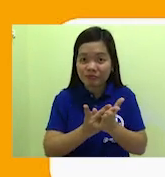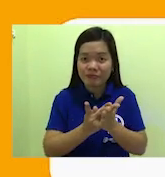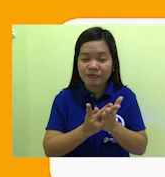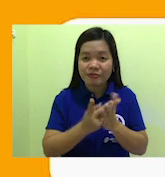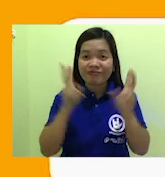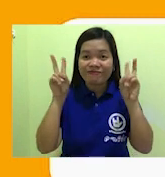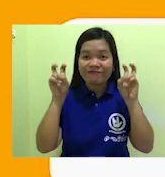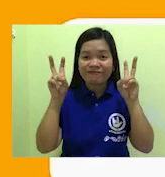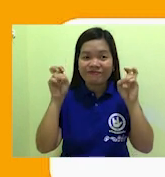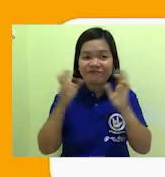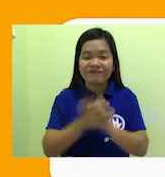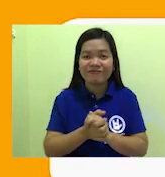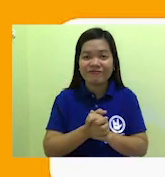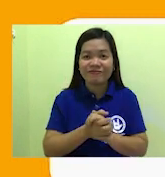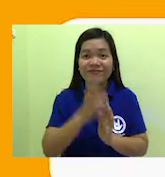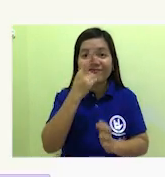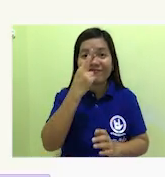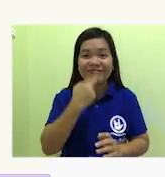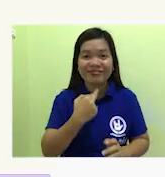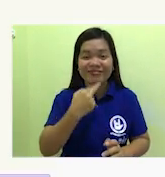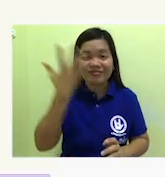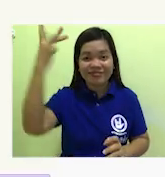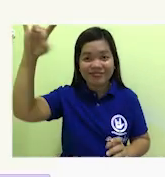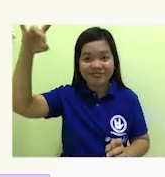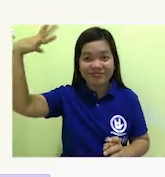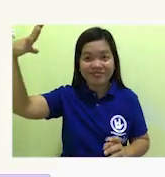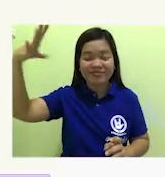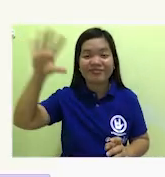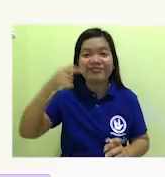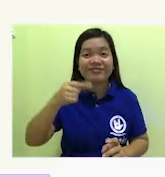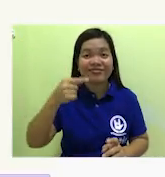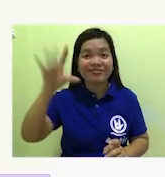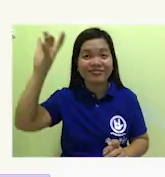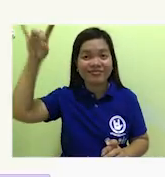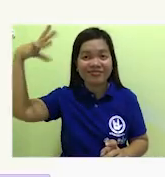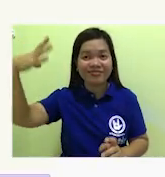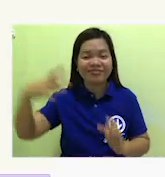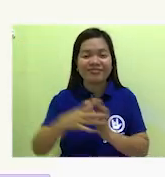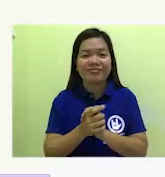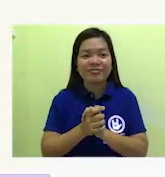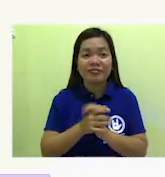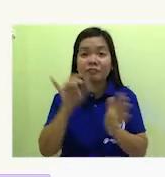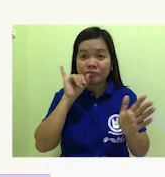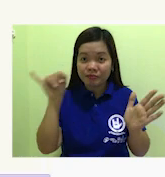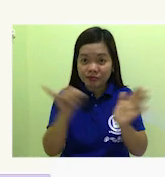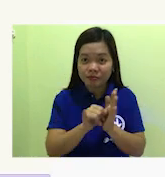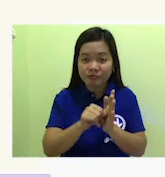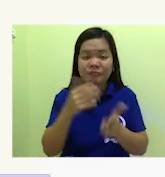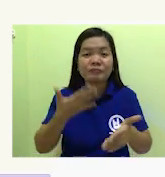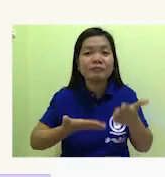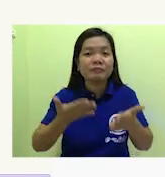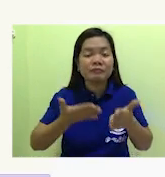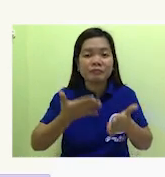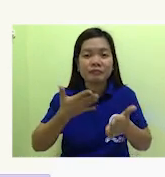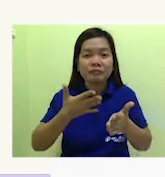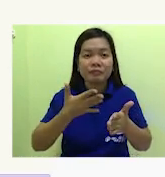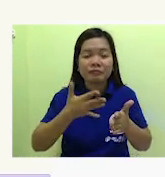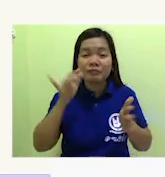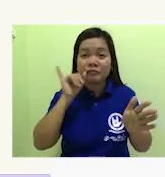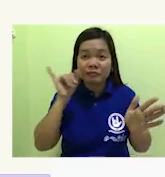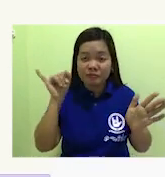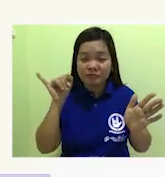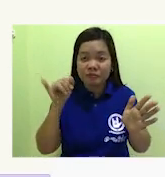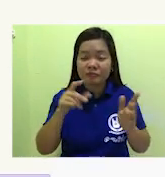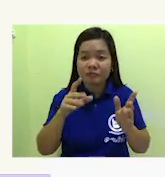For the first part, which is entitled Red Light, Green Light, determine whether the following